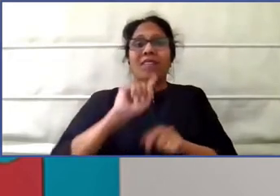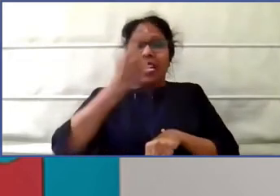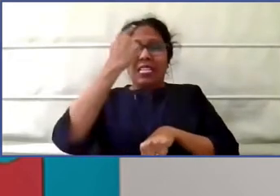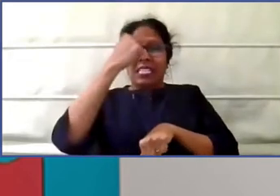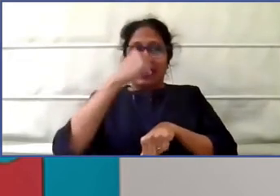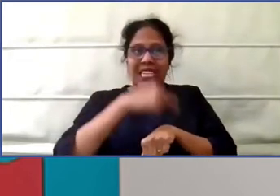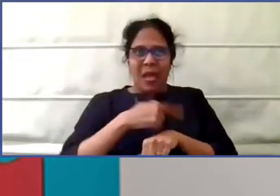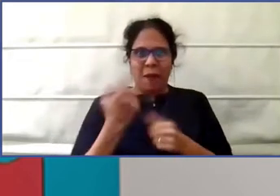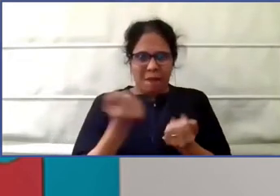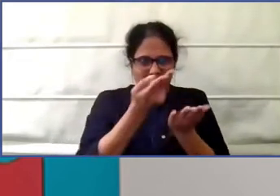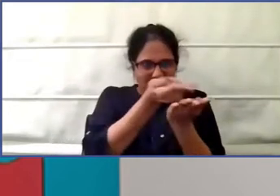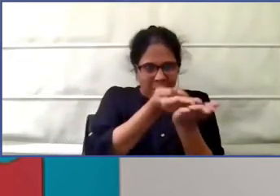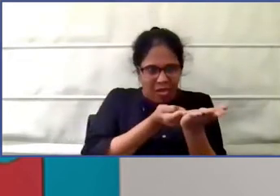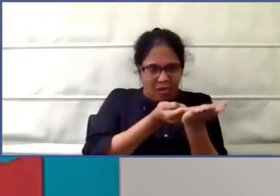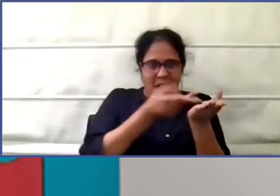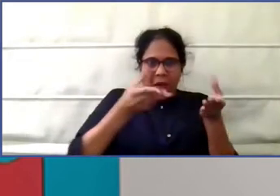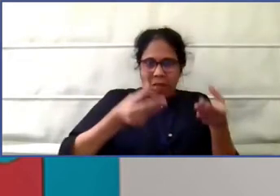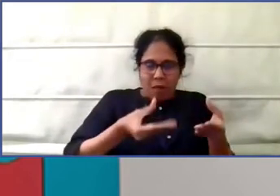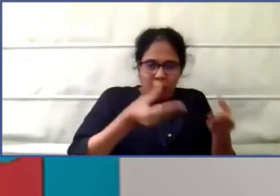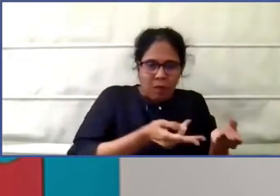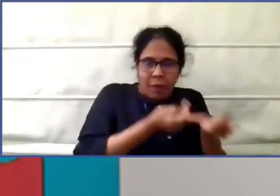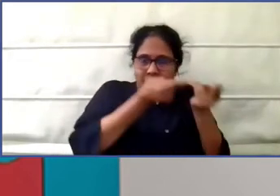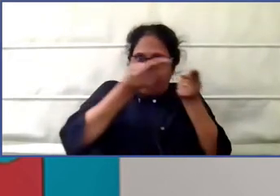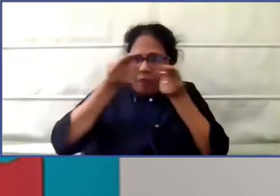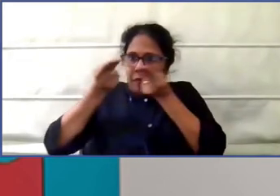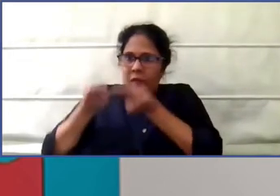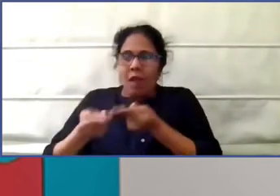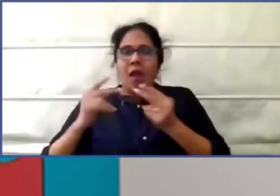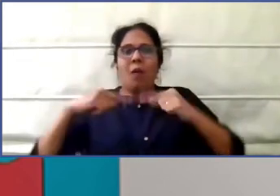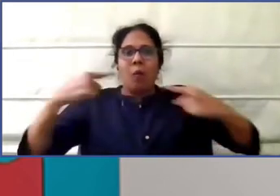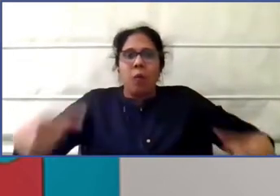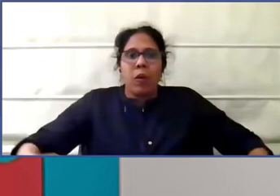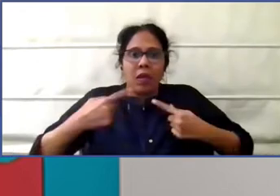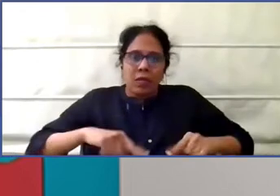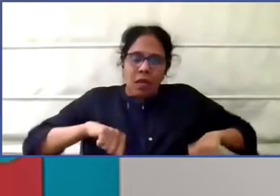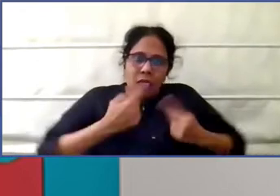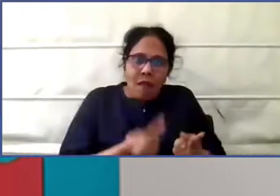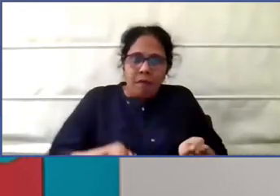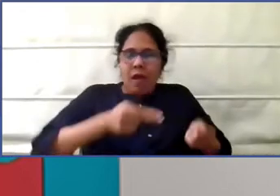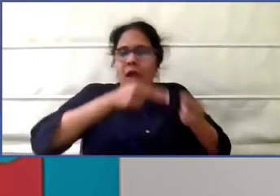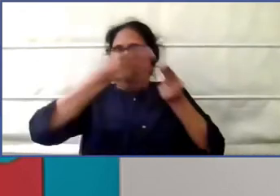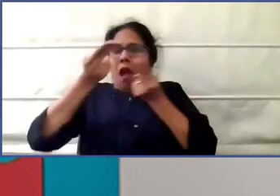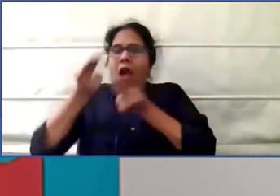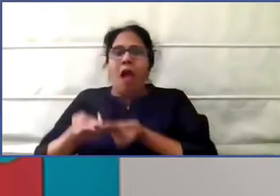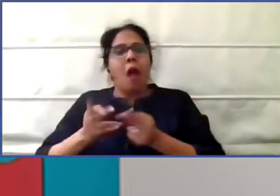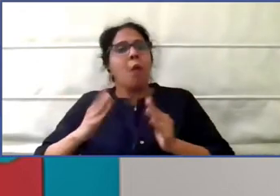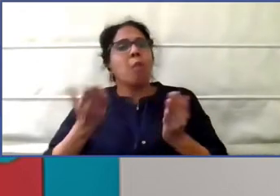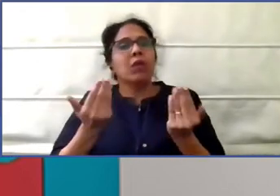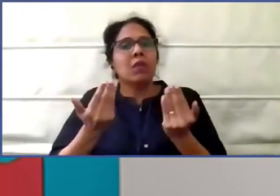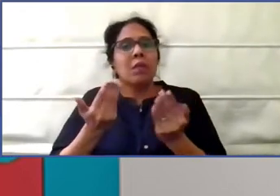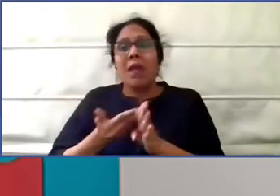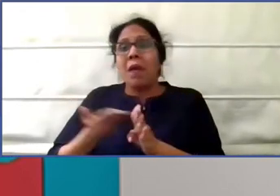myself using a transfer board. Until then, I was being lifted by 2 to 3 people. Thereon,